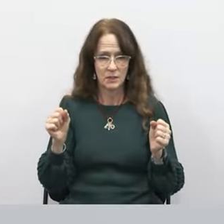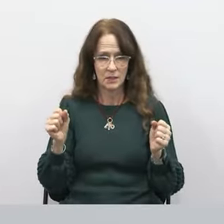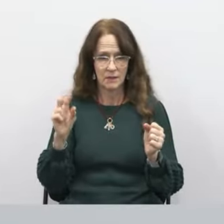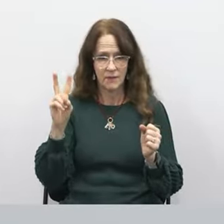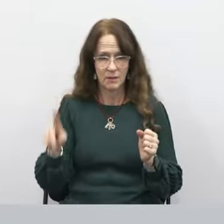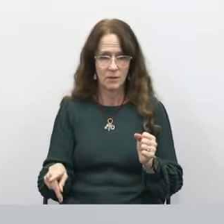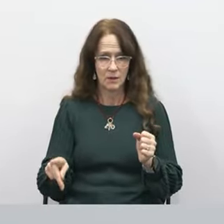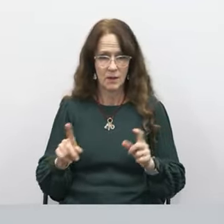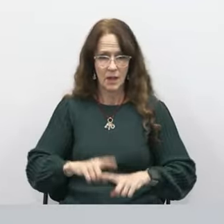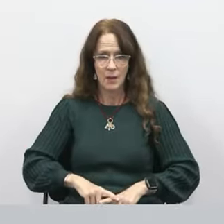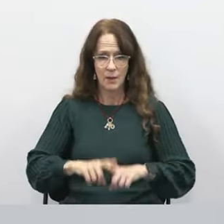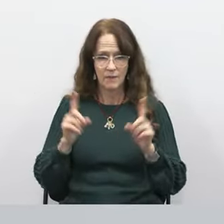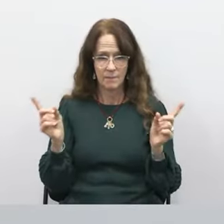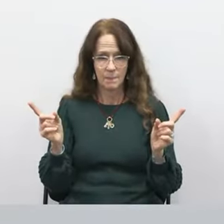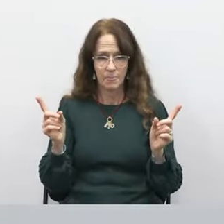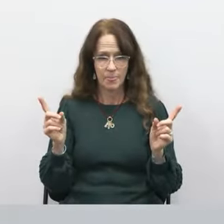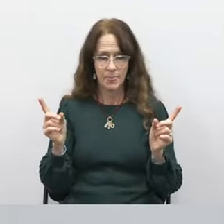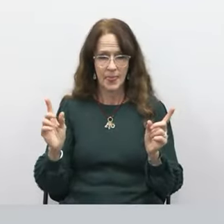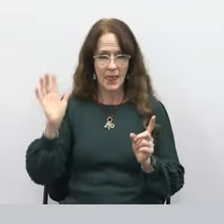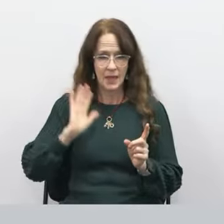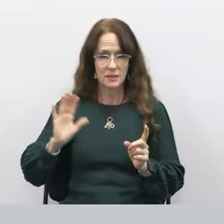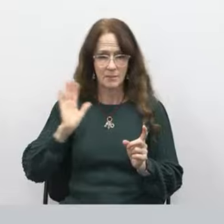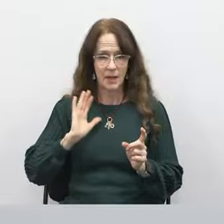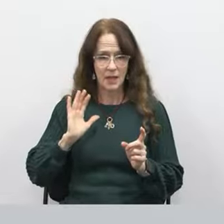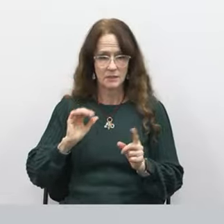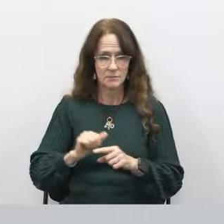president. However, in the past and past